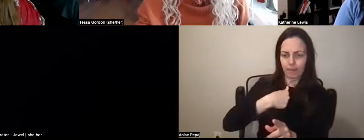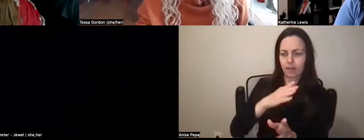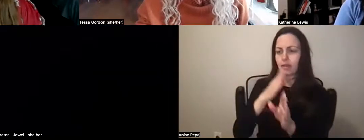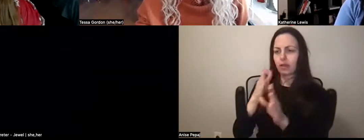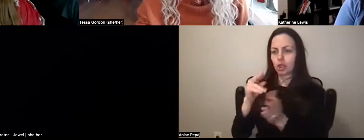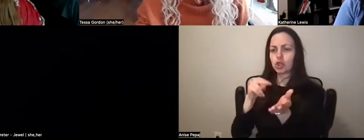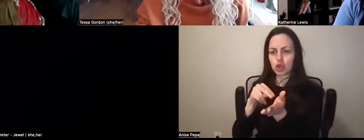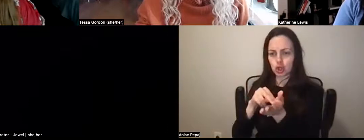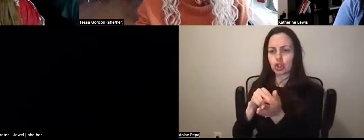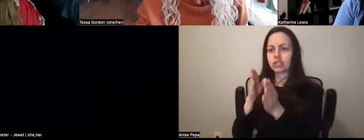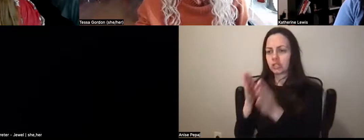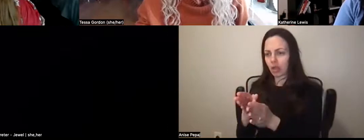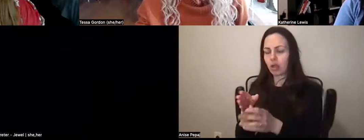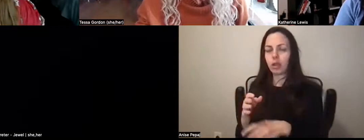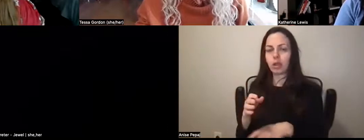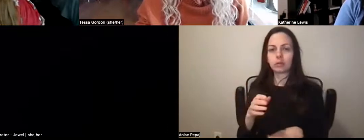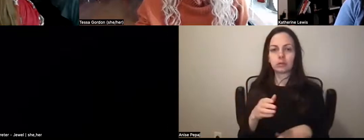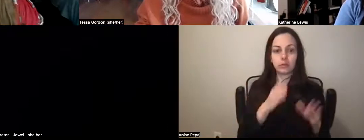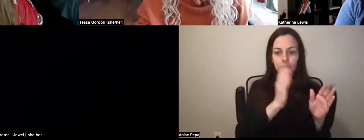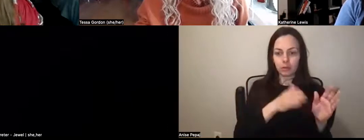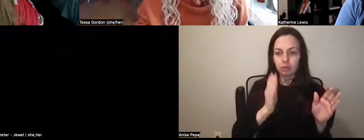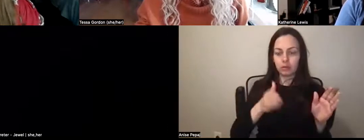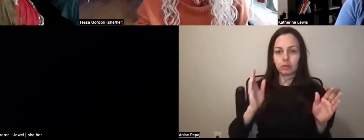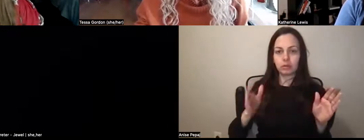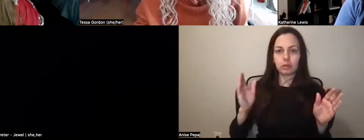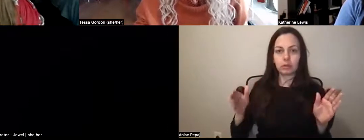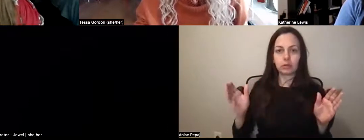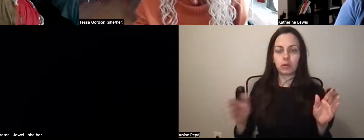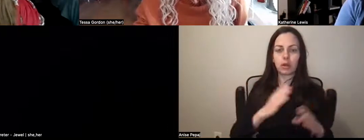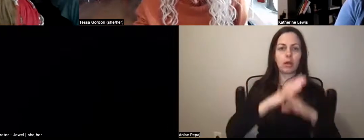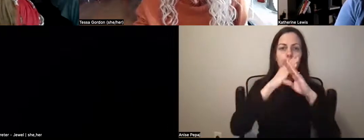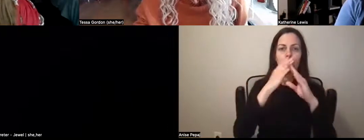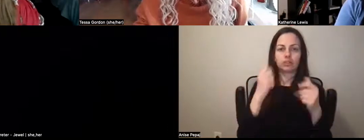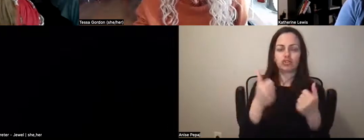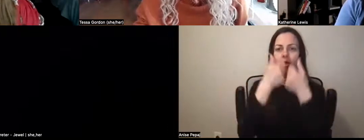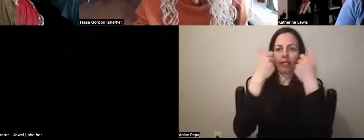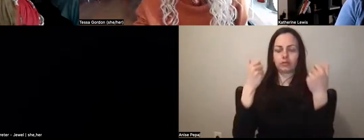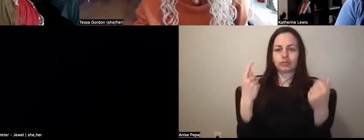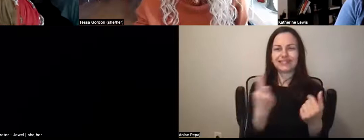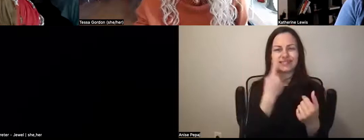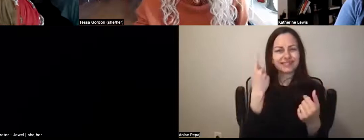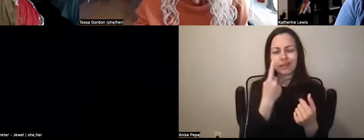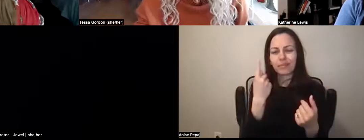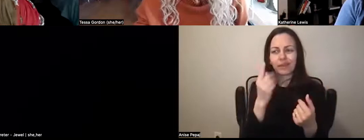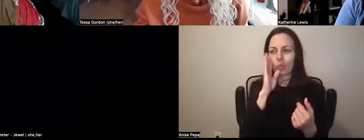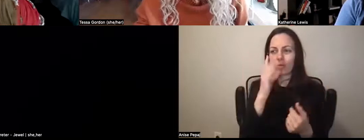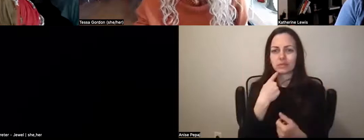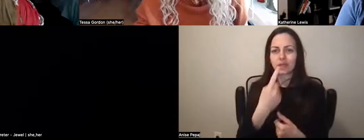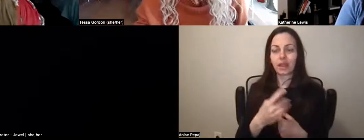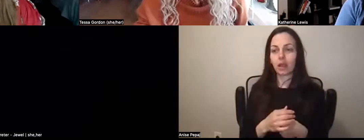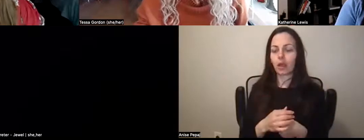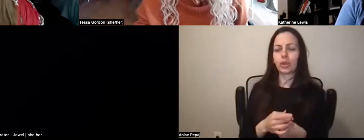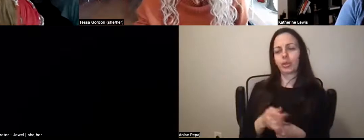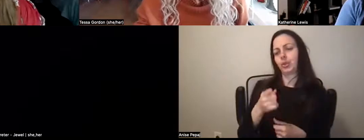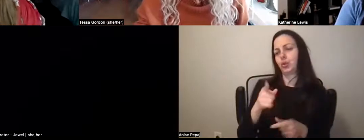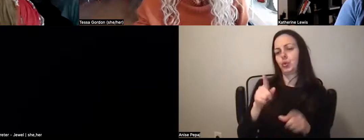telling you at every single point, there's a hindrance, there's a blockade, there's something that's going to say you as a human being needs